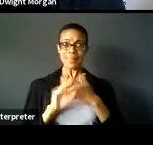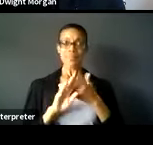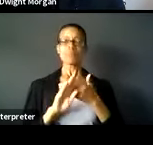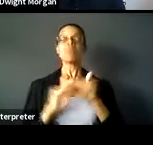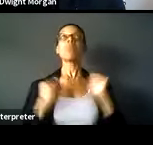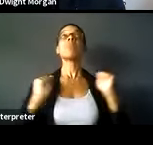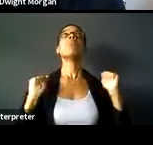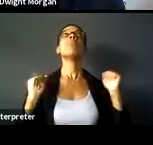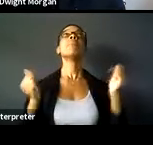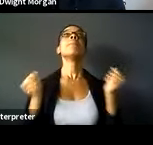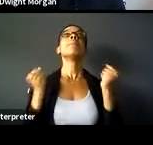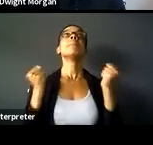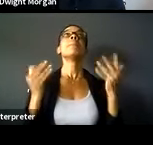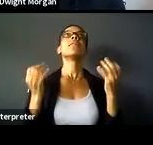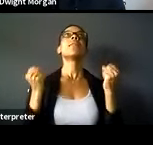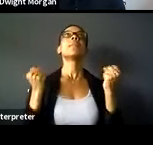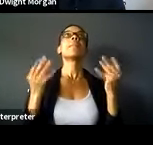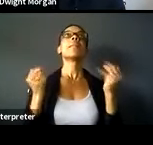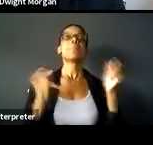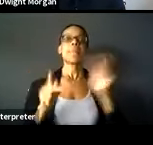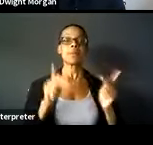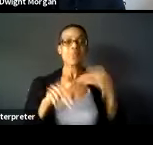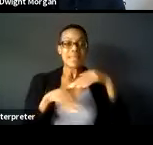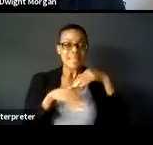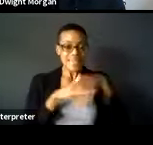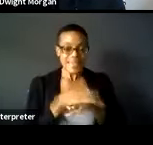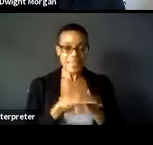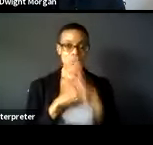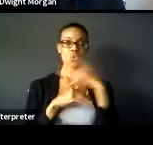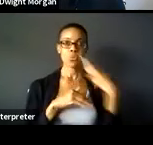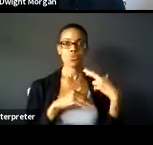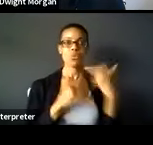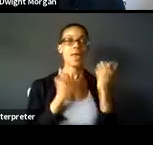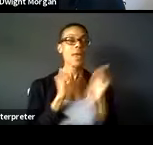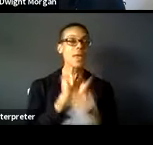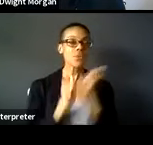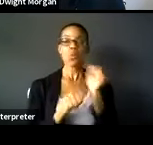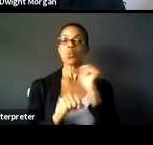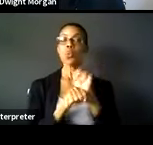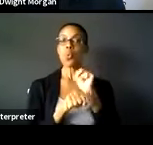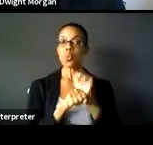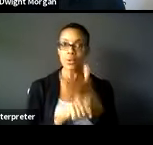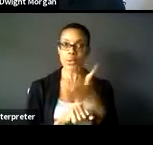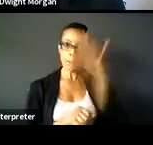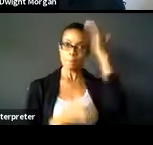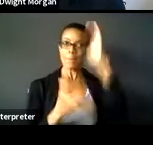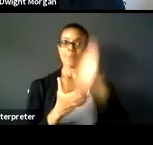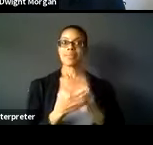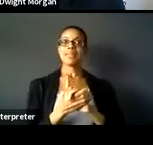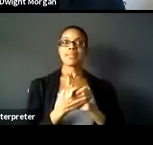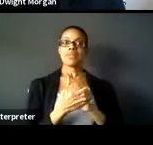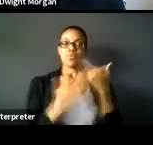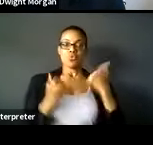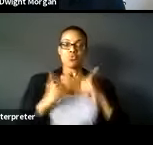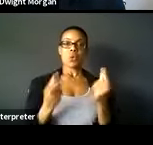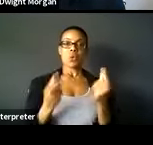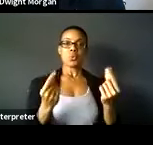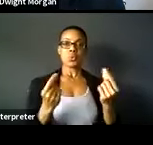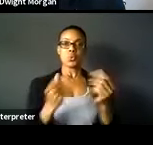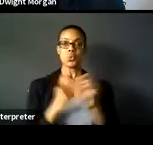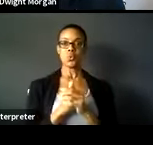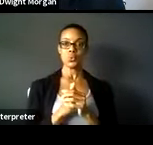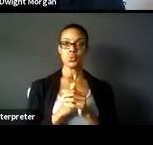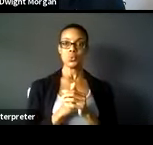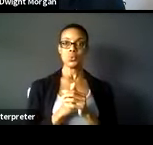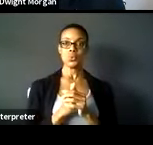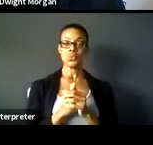person that ever came into that space, every single person that worked in that space, that believed in what we were attempting to try to do. One of our